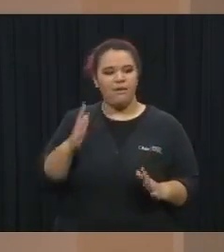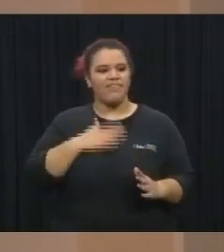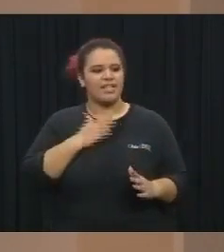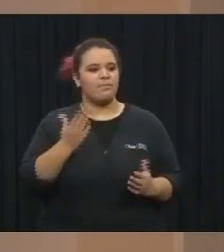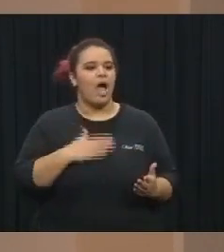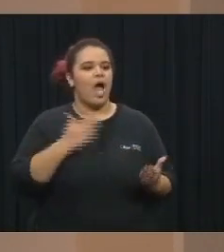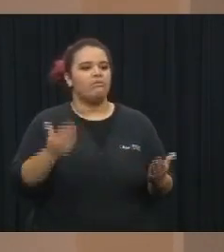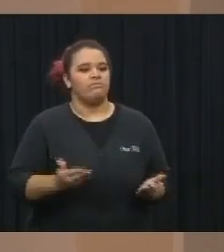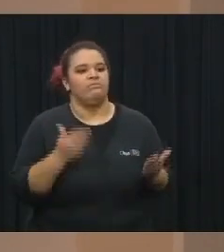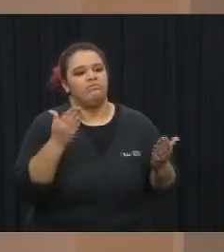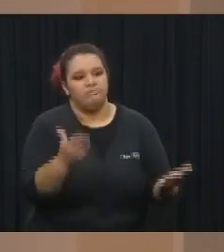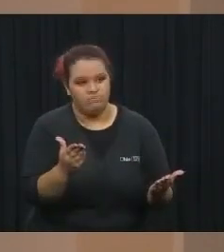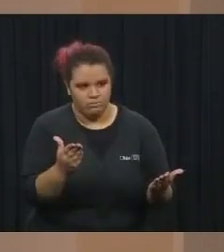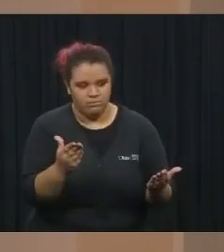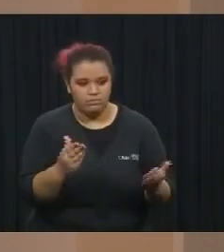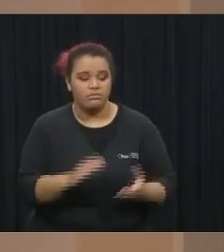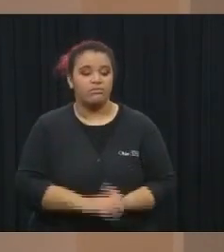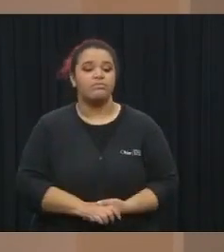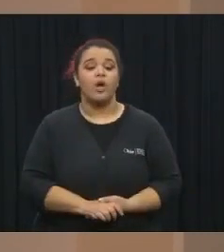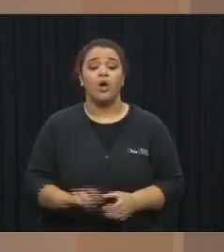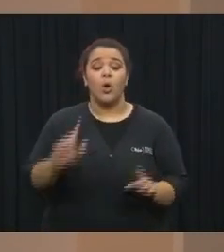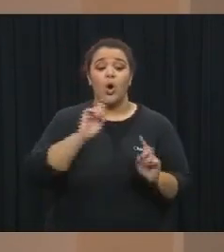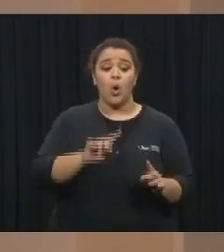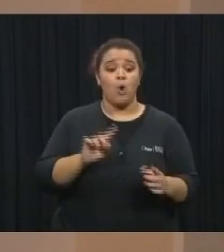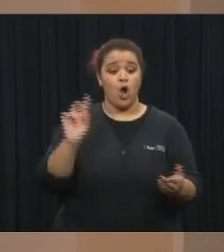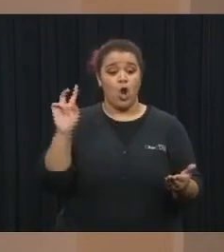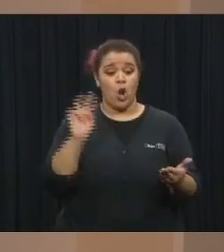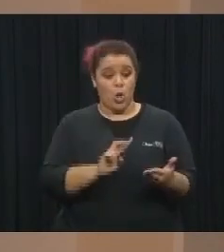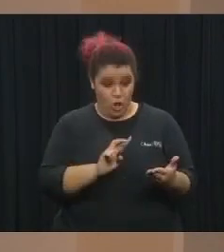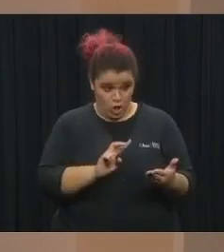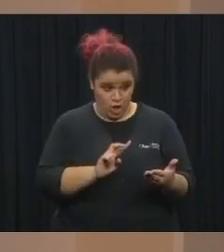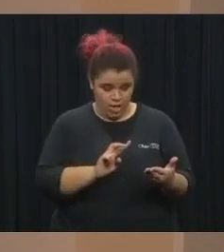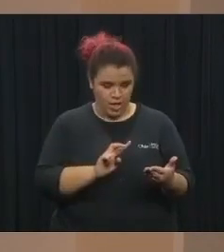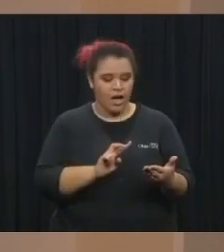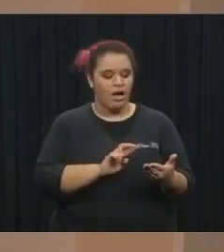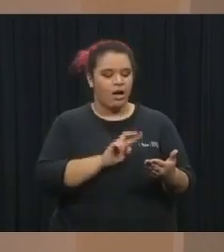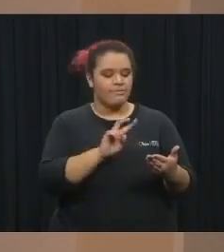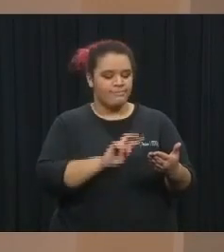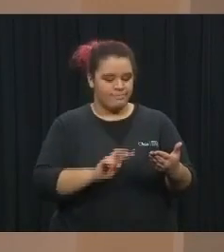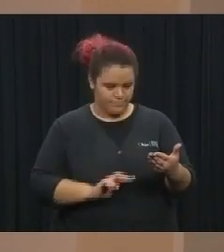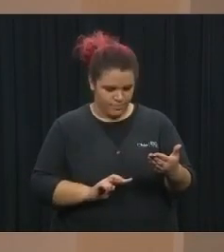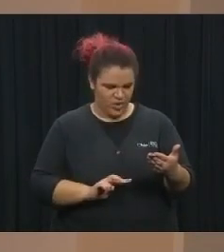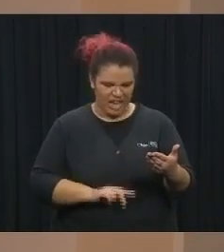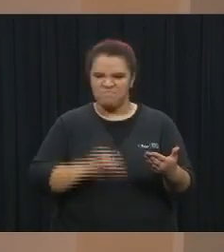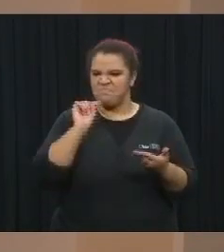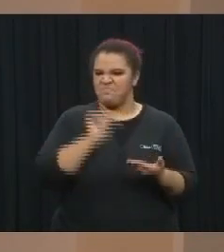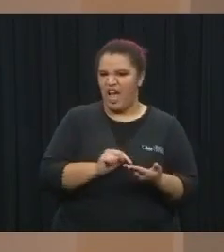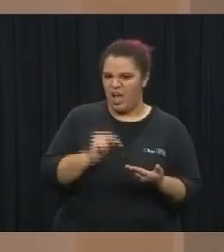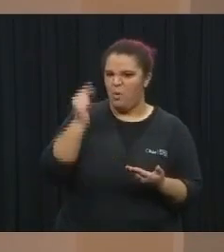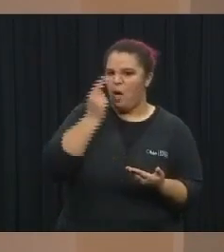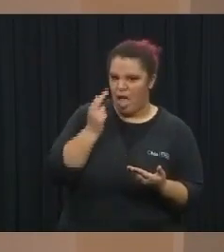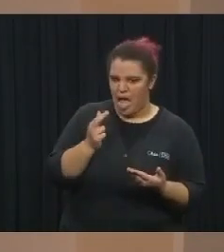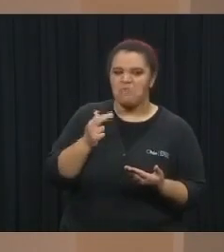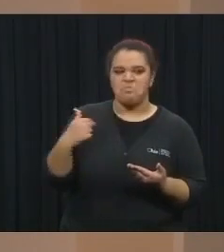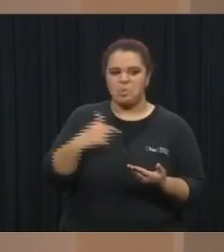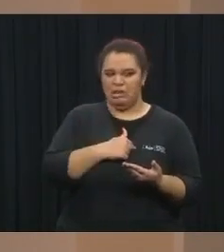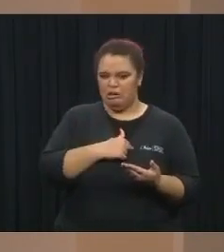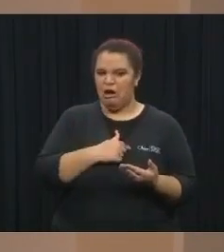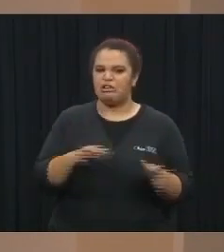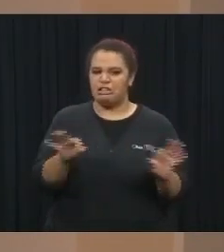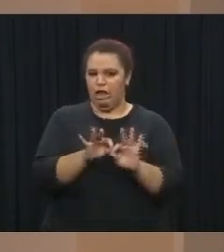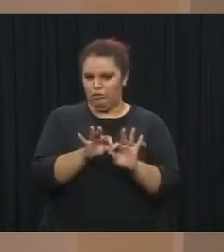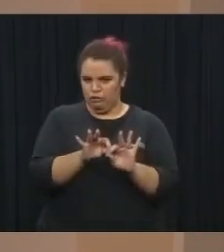you have to know what it is that your rationale is for why you're an essential business, and you have to be